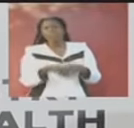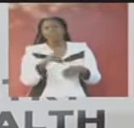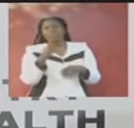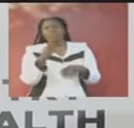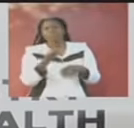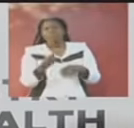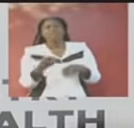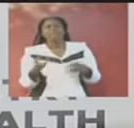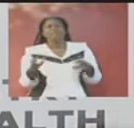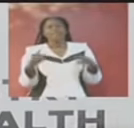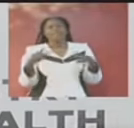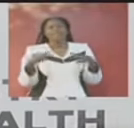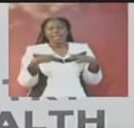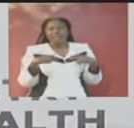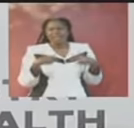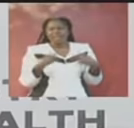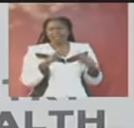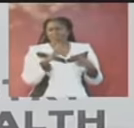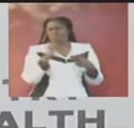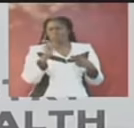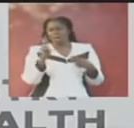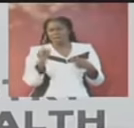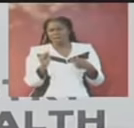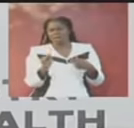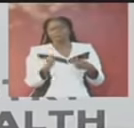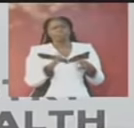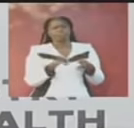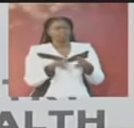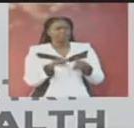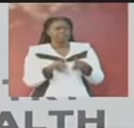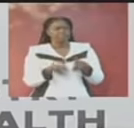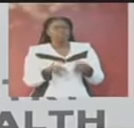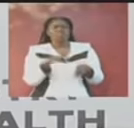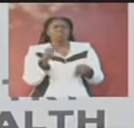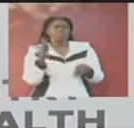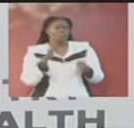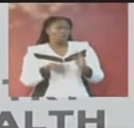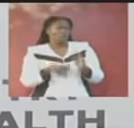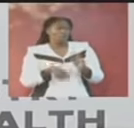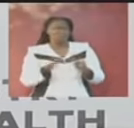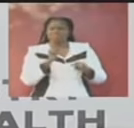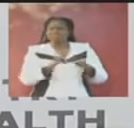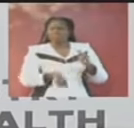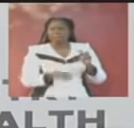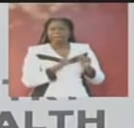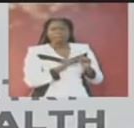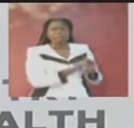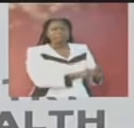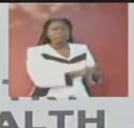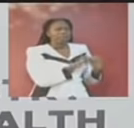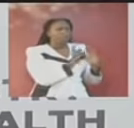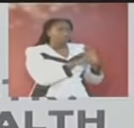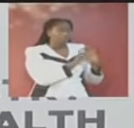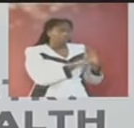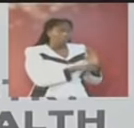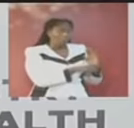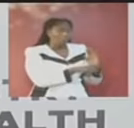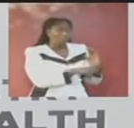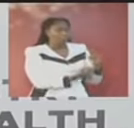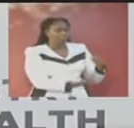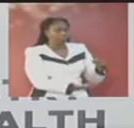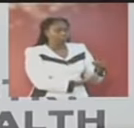are generally of a lower risk but are unable to self-isolate at home, we have a grand total of